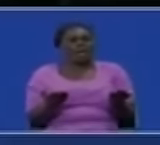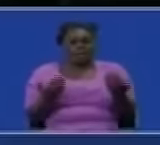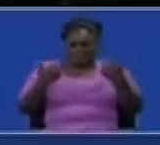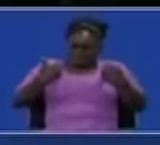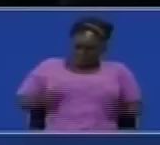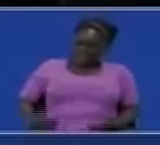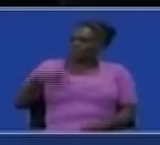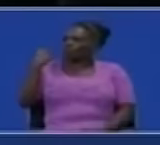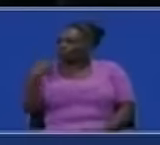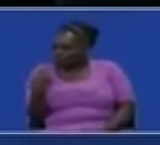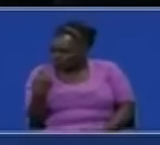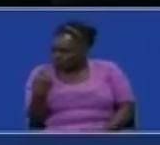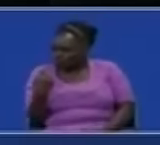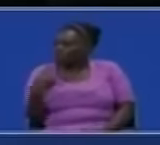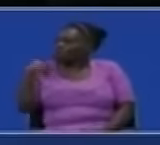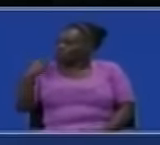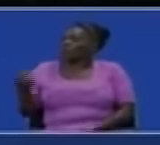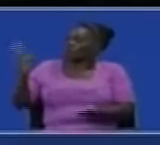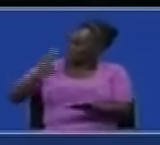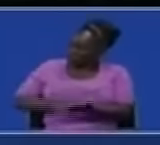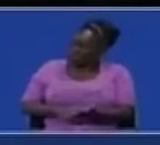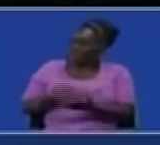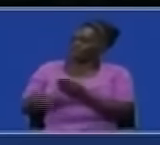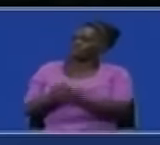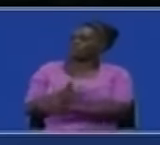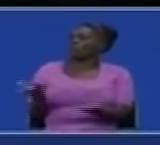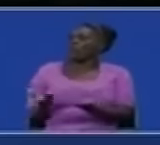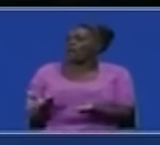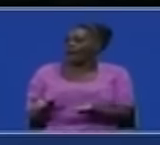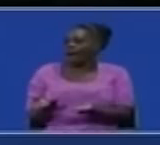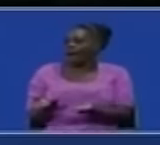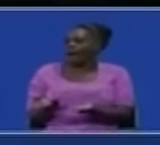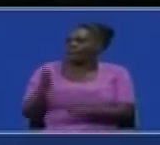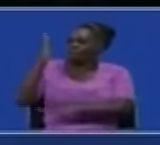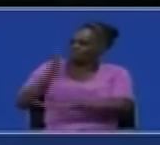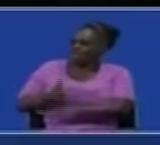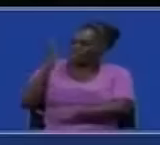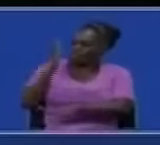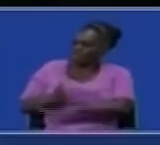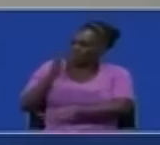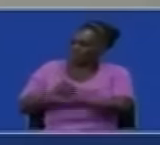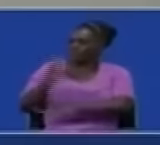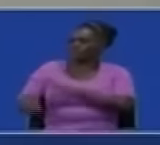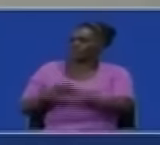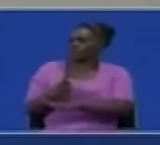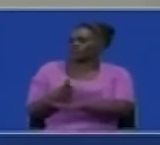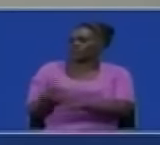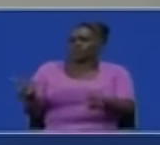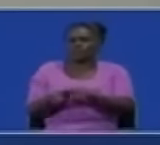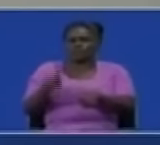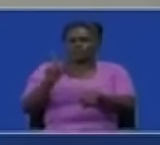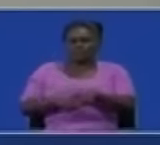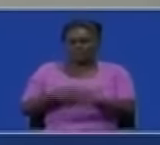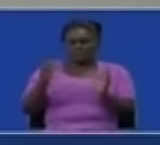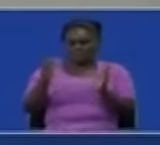person who recorded that purported fake clip. Meanwhile,